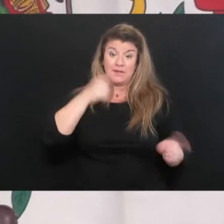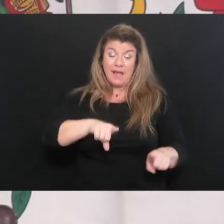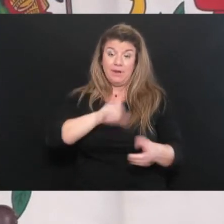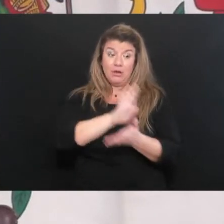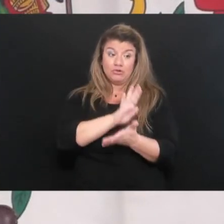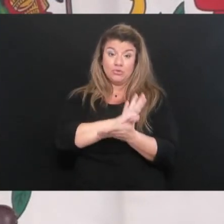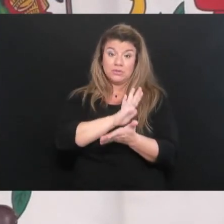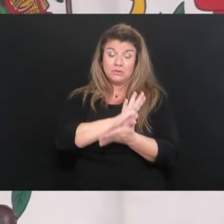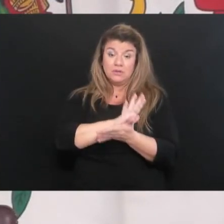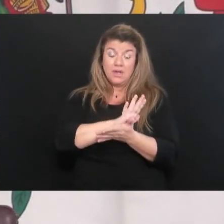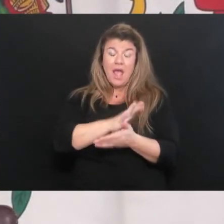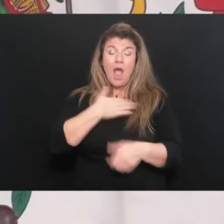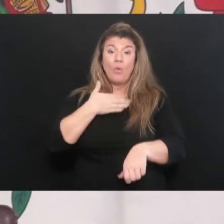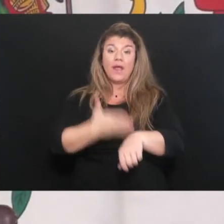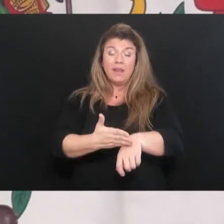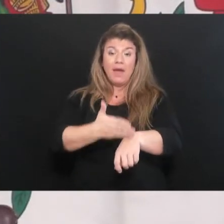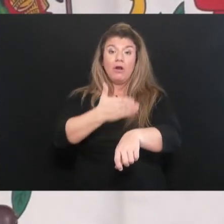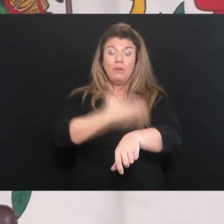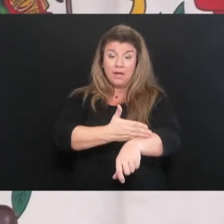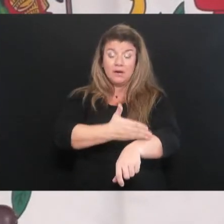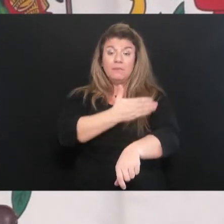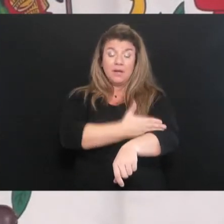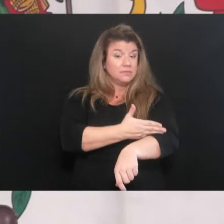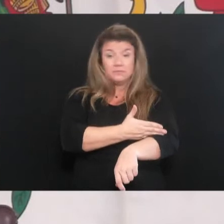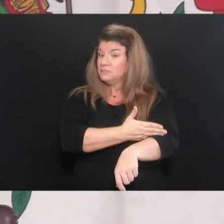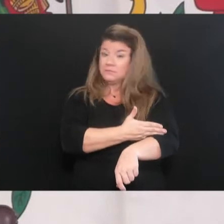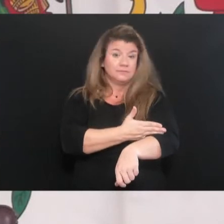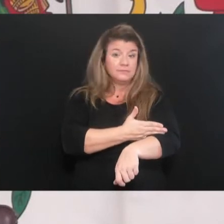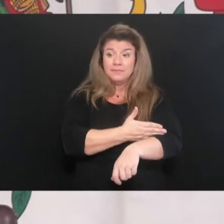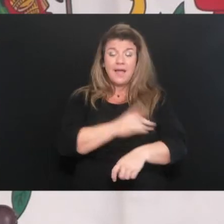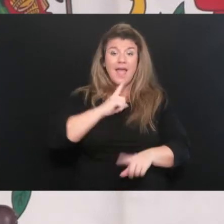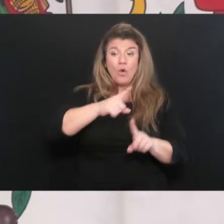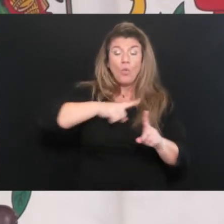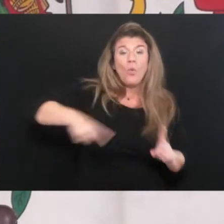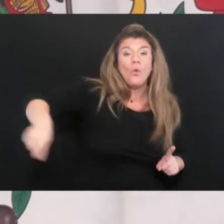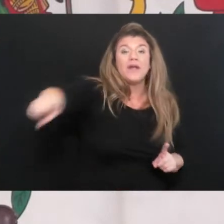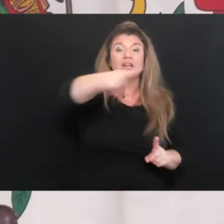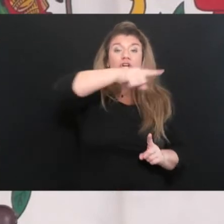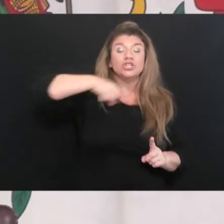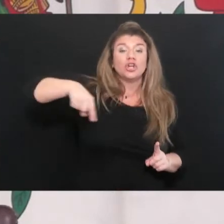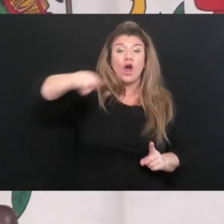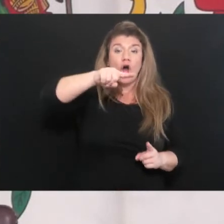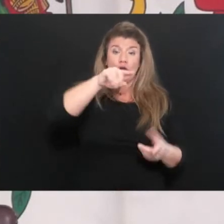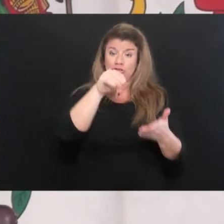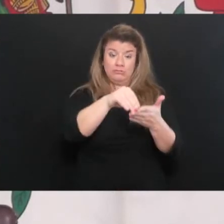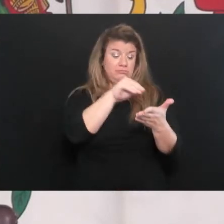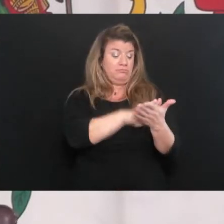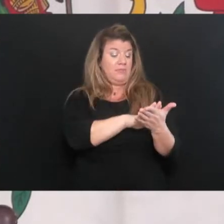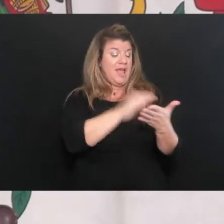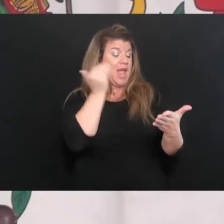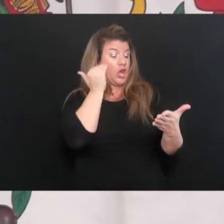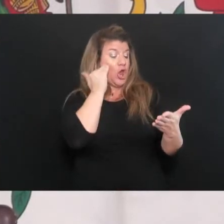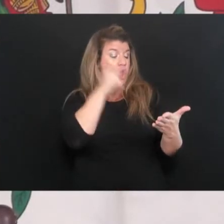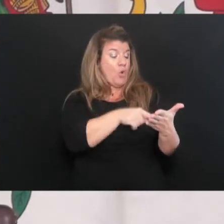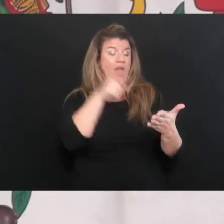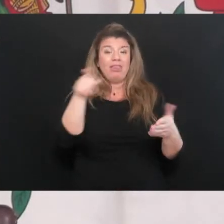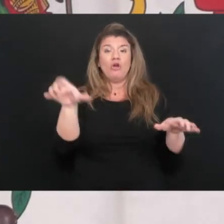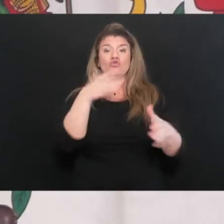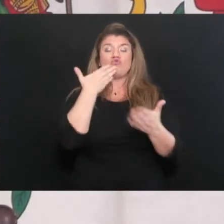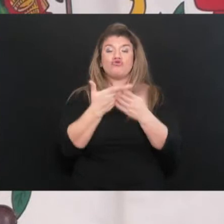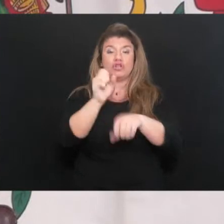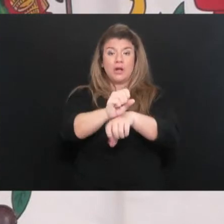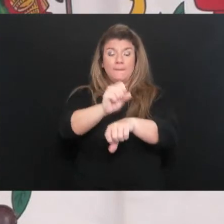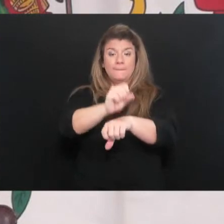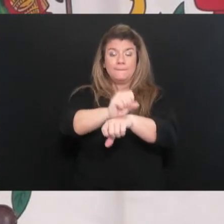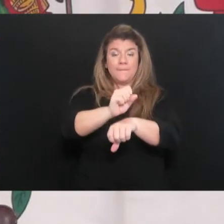schools, and we're getting better and better. And absolutely, all of us should absolutely just take note. They're doing a good job, and we just